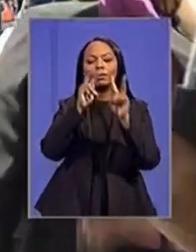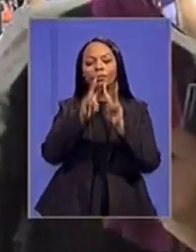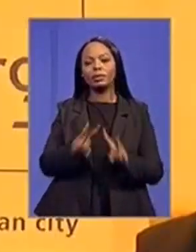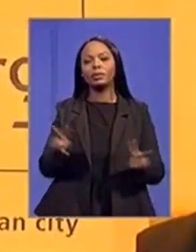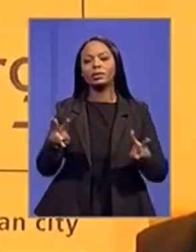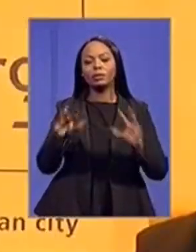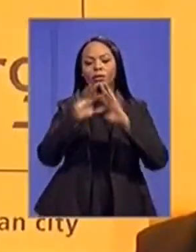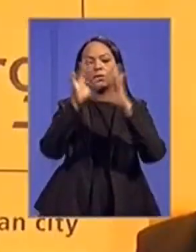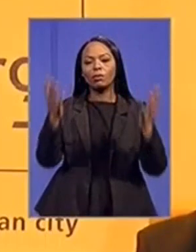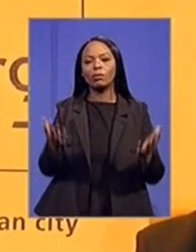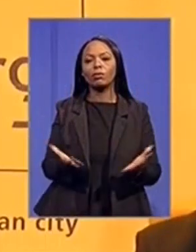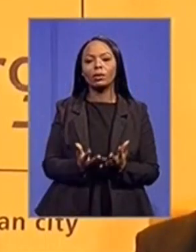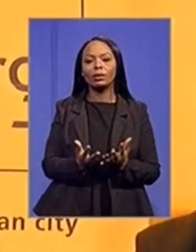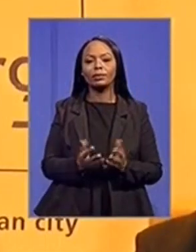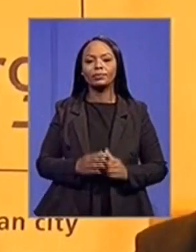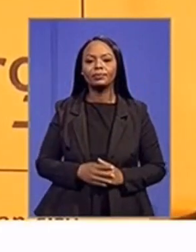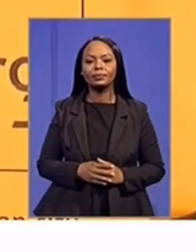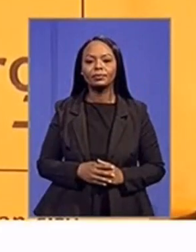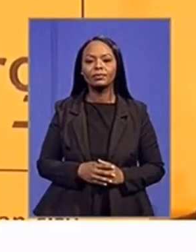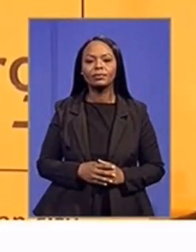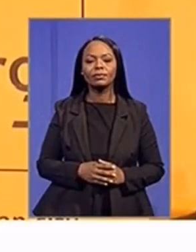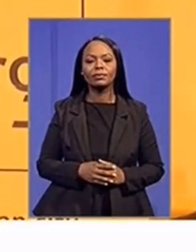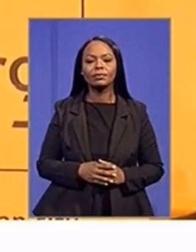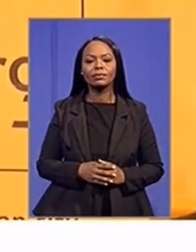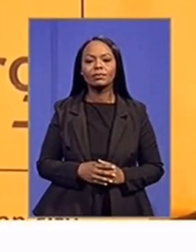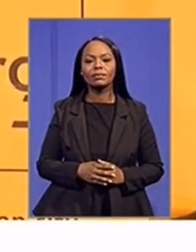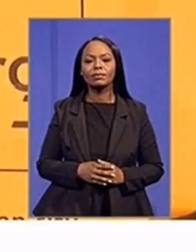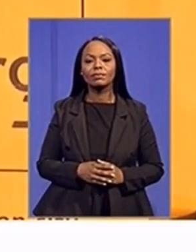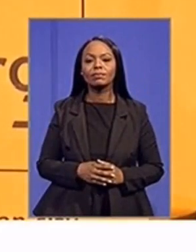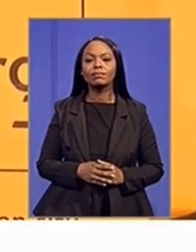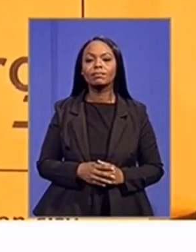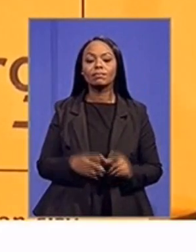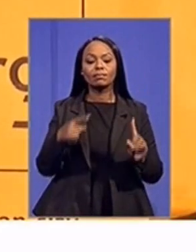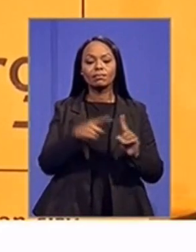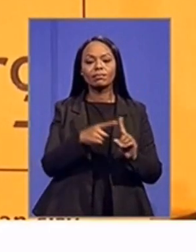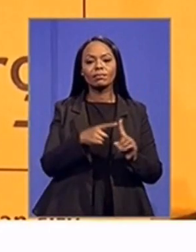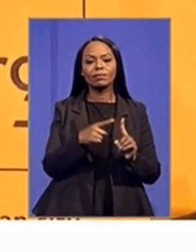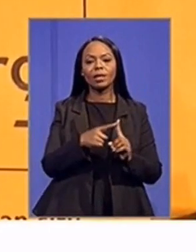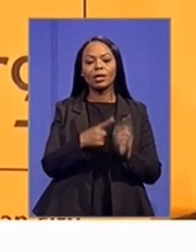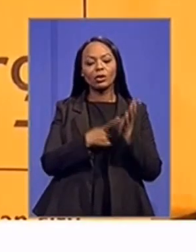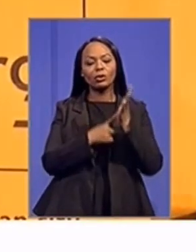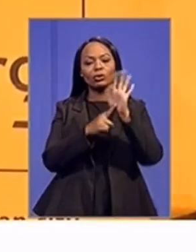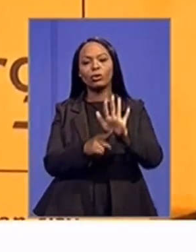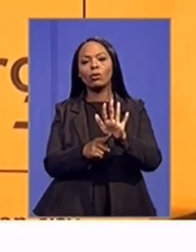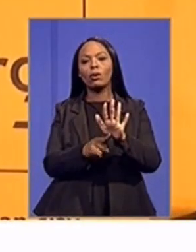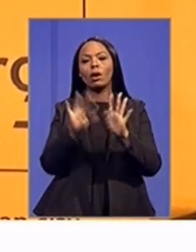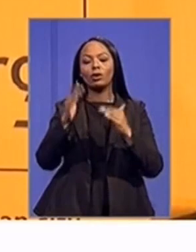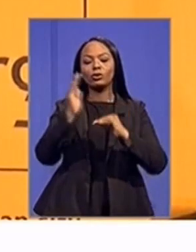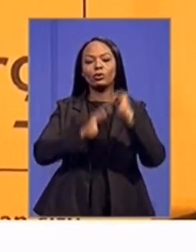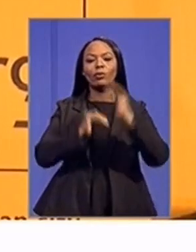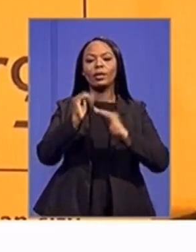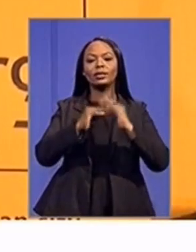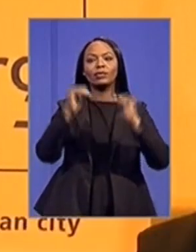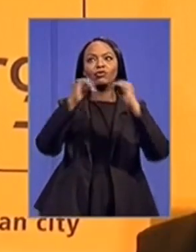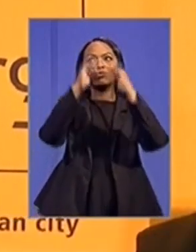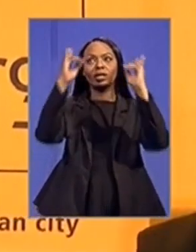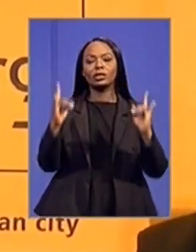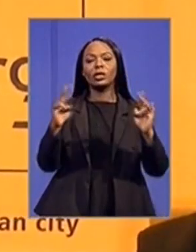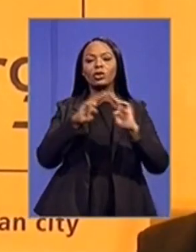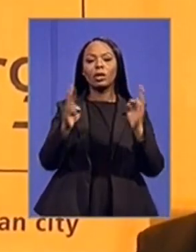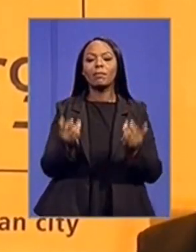lefatsheng. They sought to show us how to build bridges and not to burn them. And today I ask